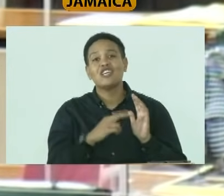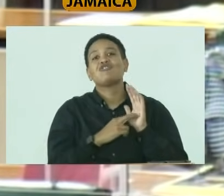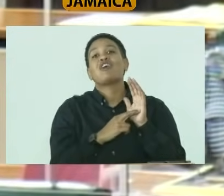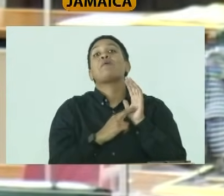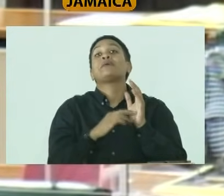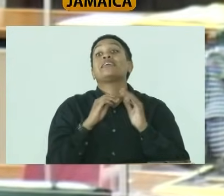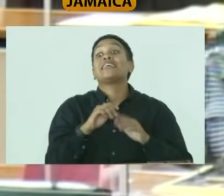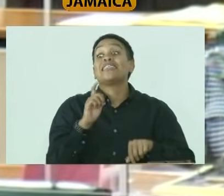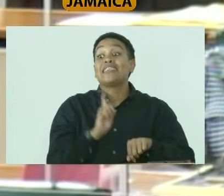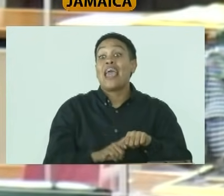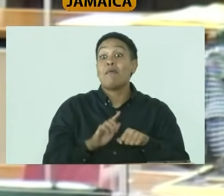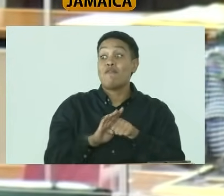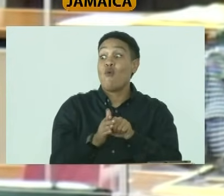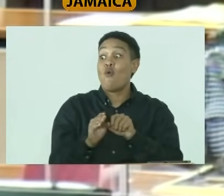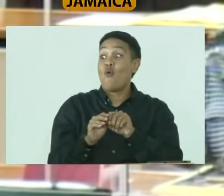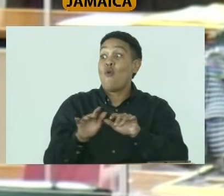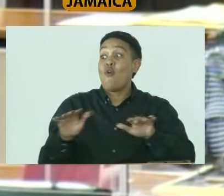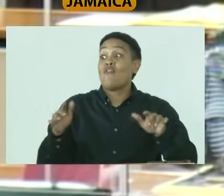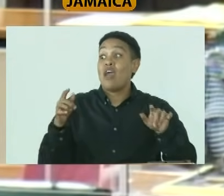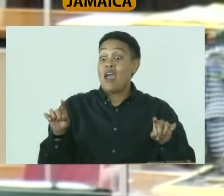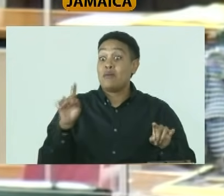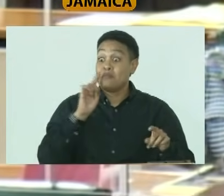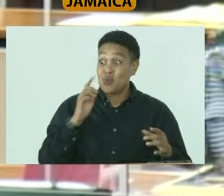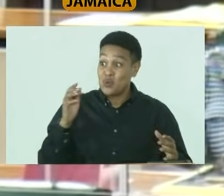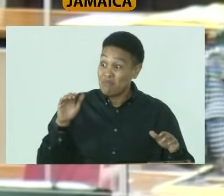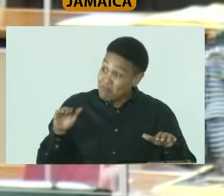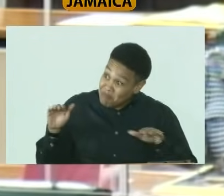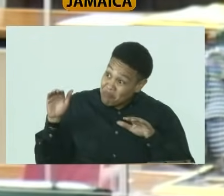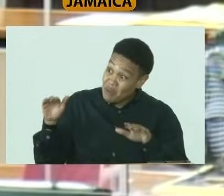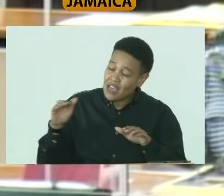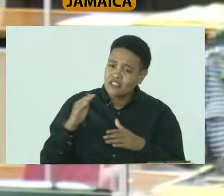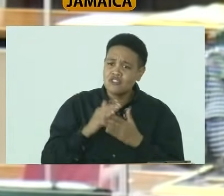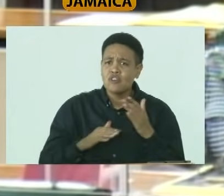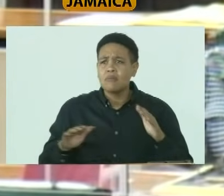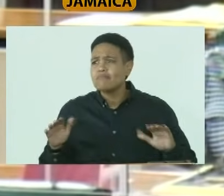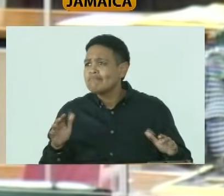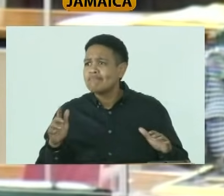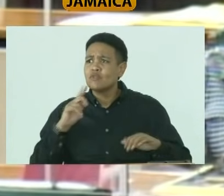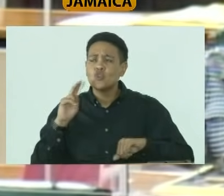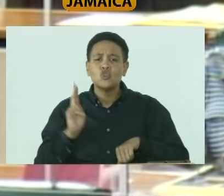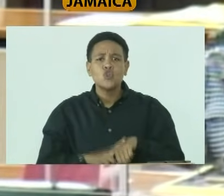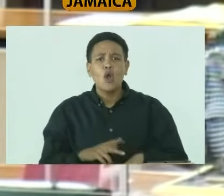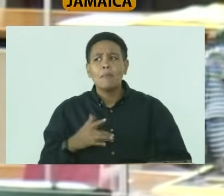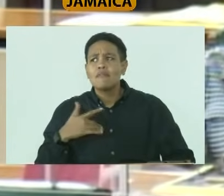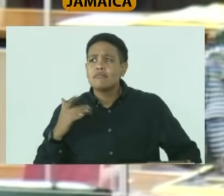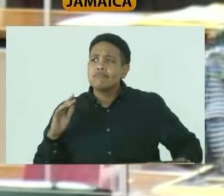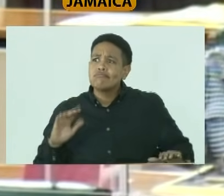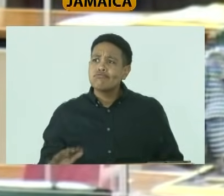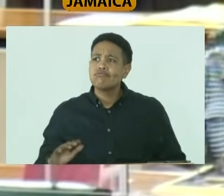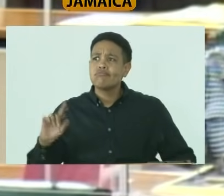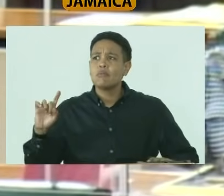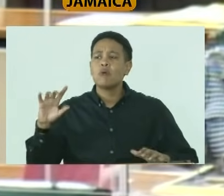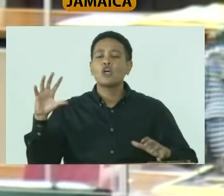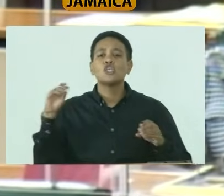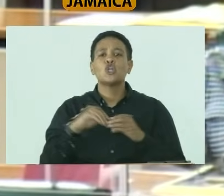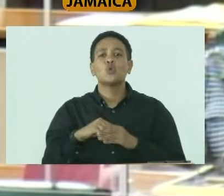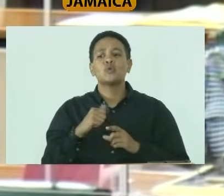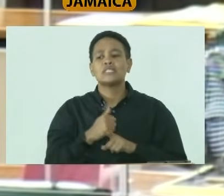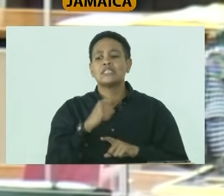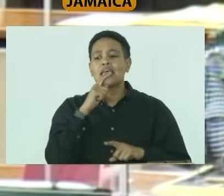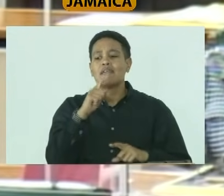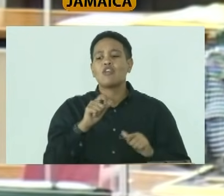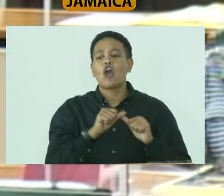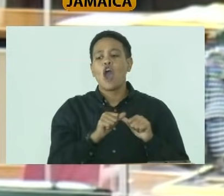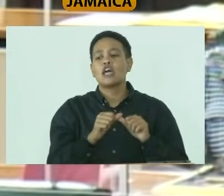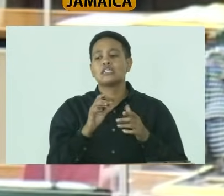in the time of COVID-19, in order to get back to some semblance of normalcy, must include the constant